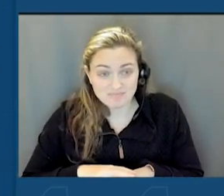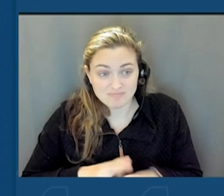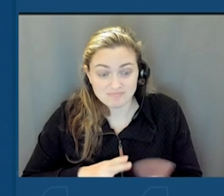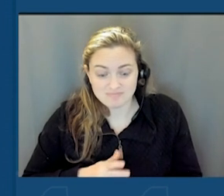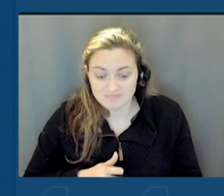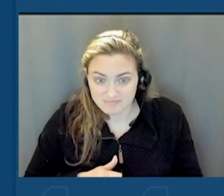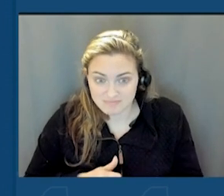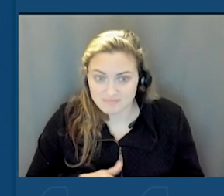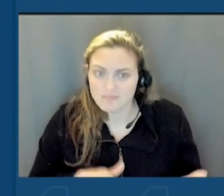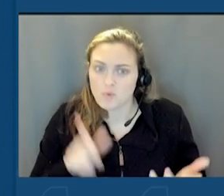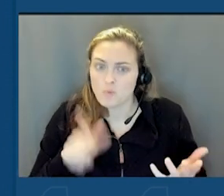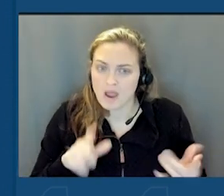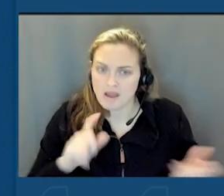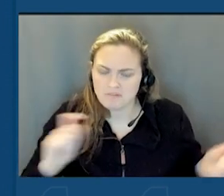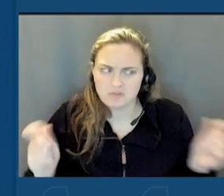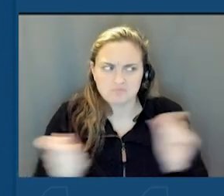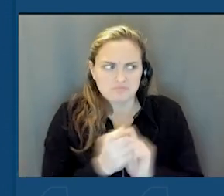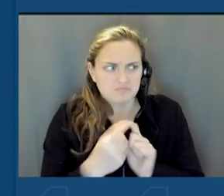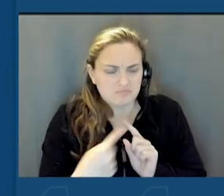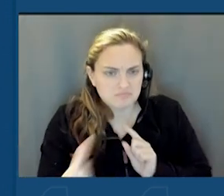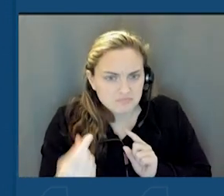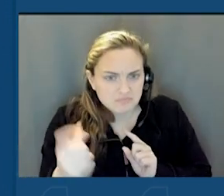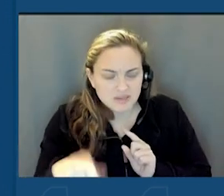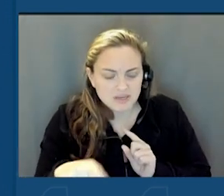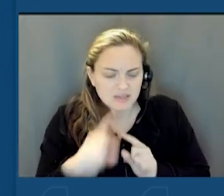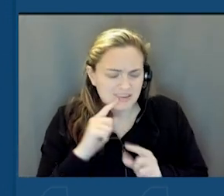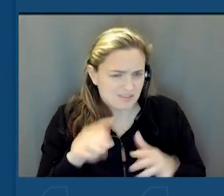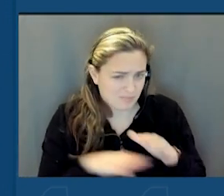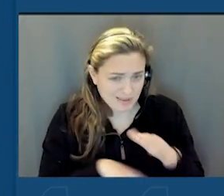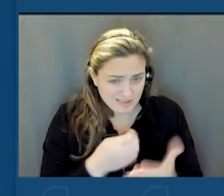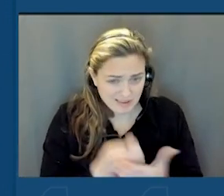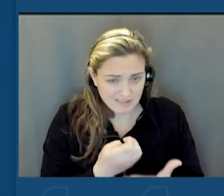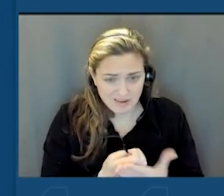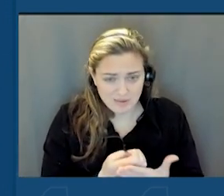have to turn that dynamic around. And so it's real basic economics.